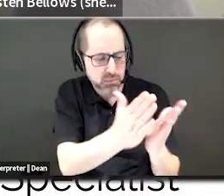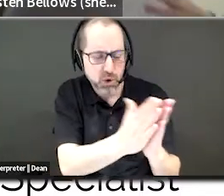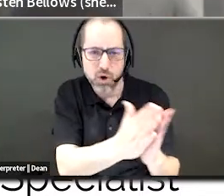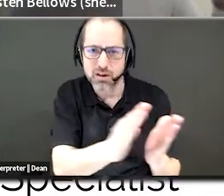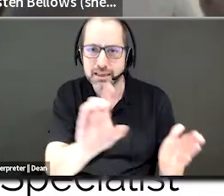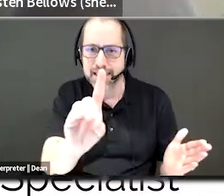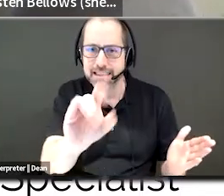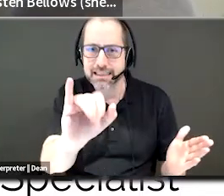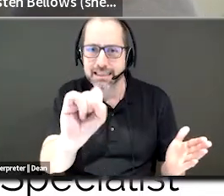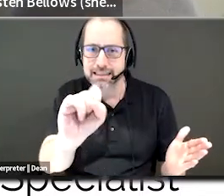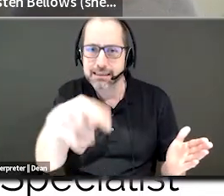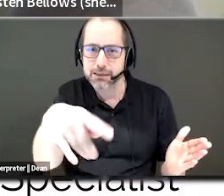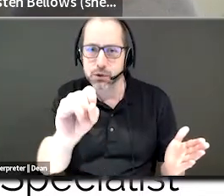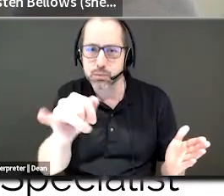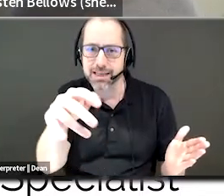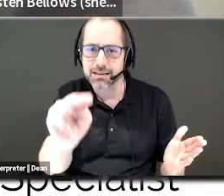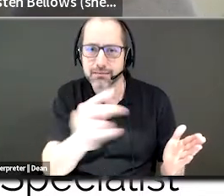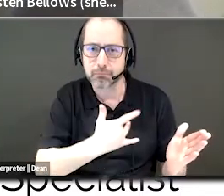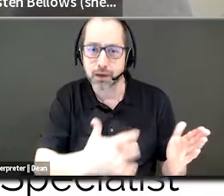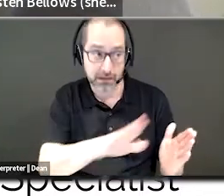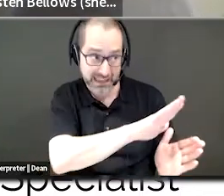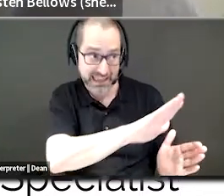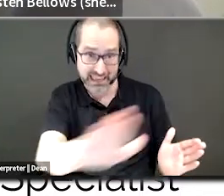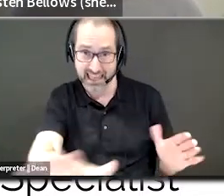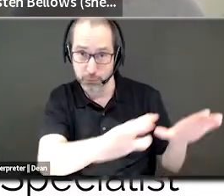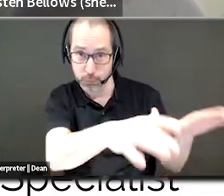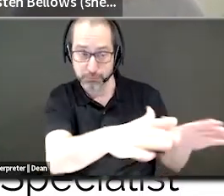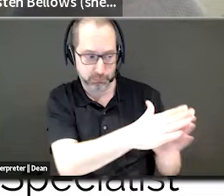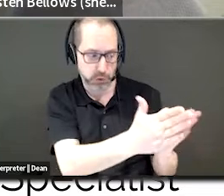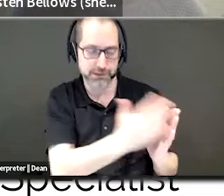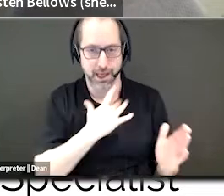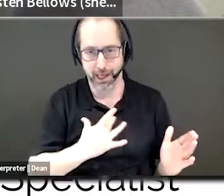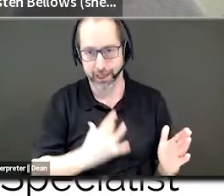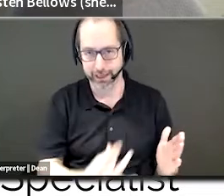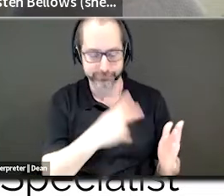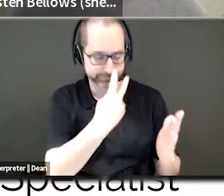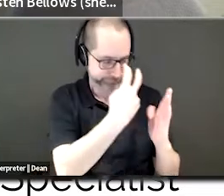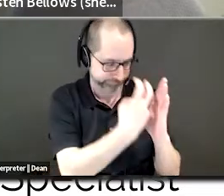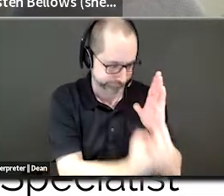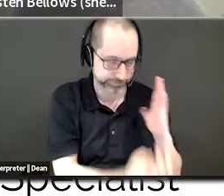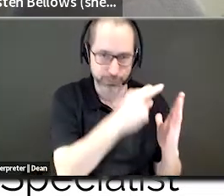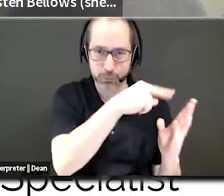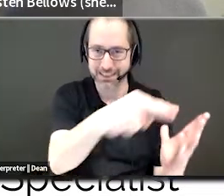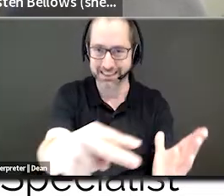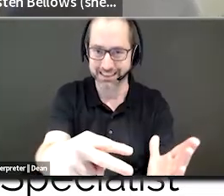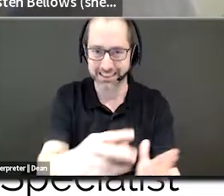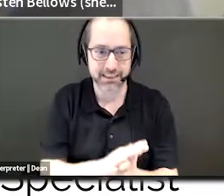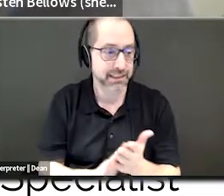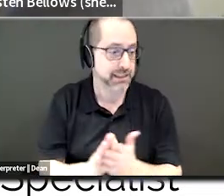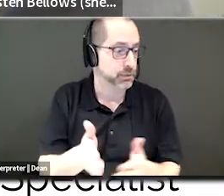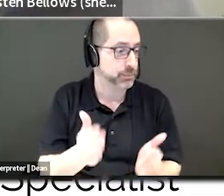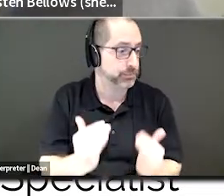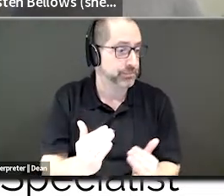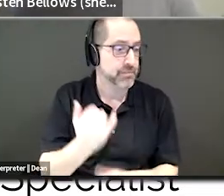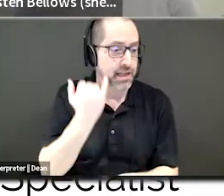from things happening in my life and happening in the world. And yeah, so this was just a little bit about Pam, if Pam